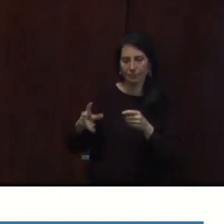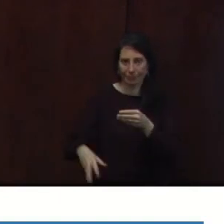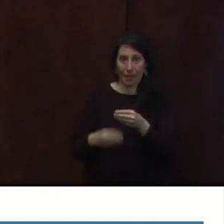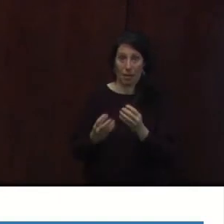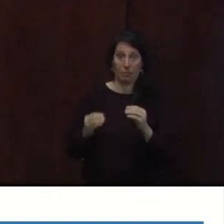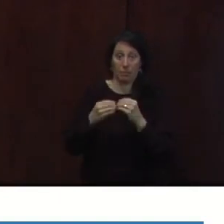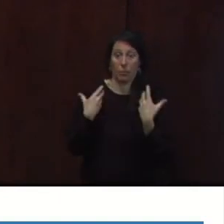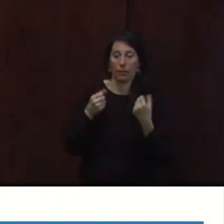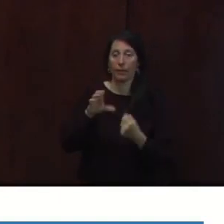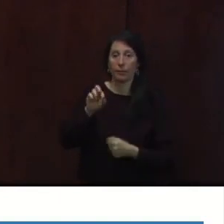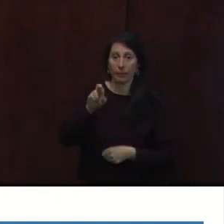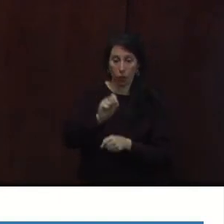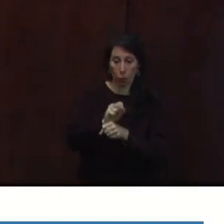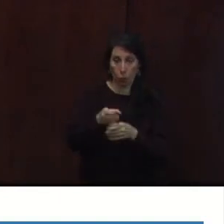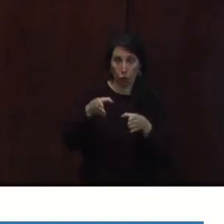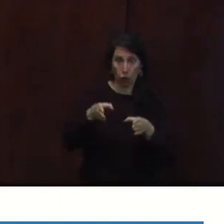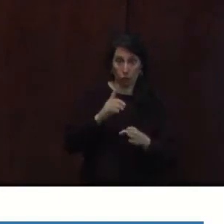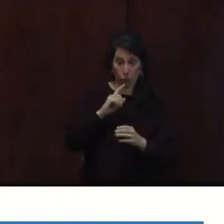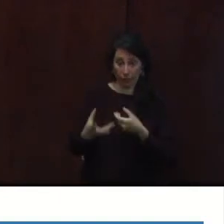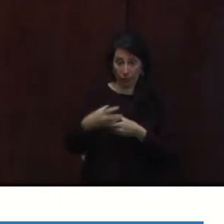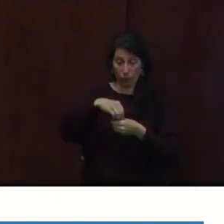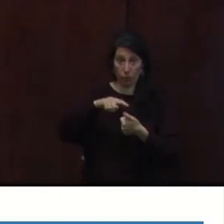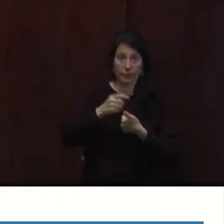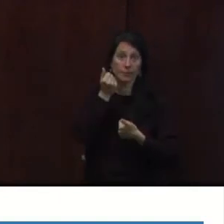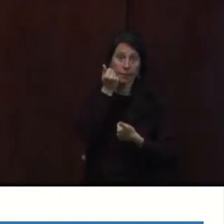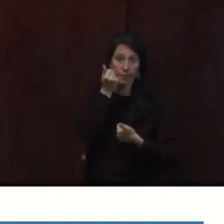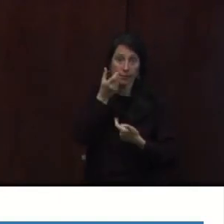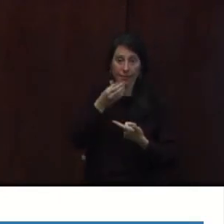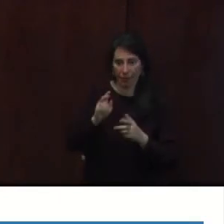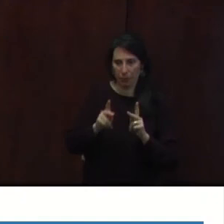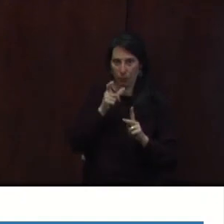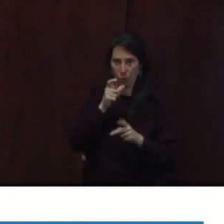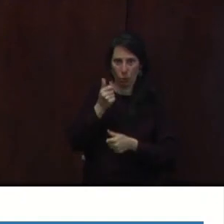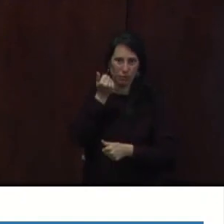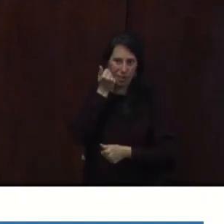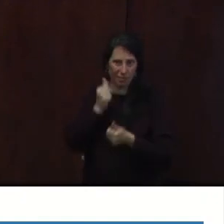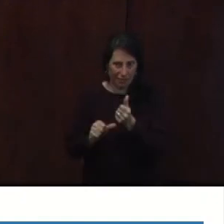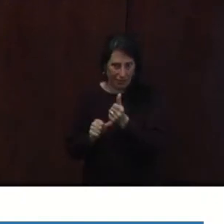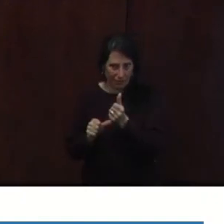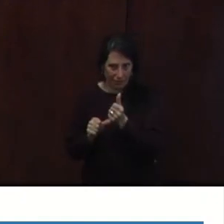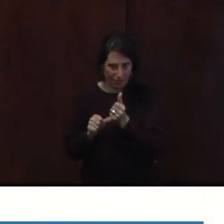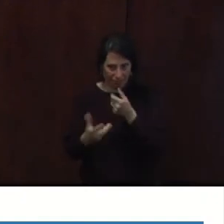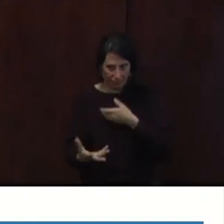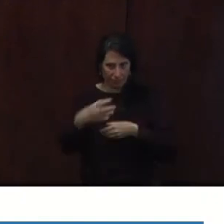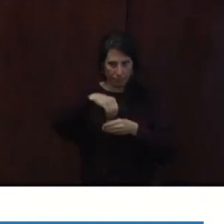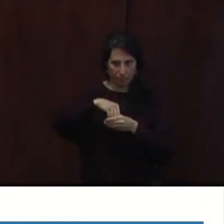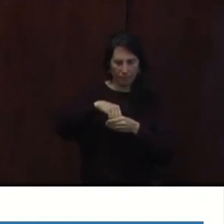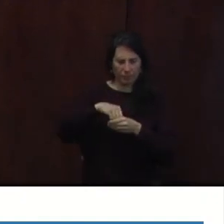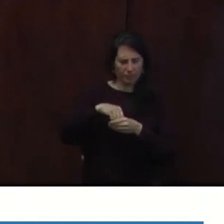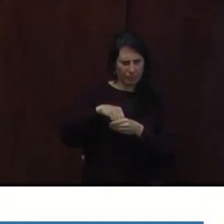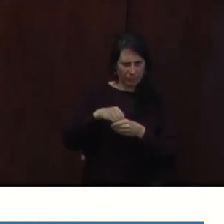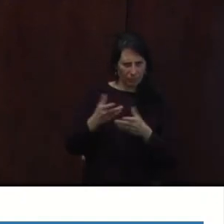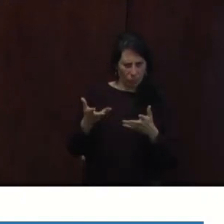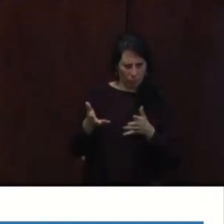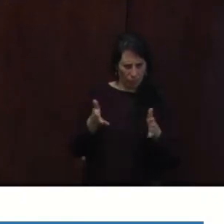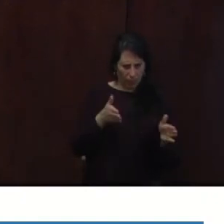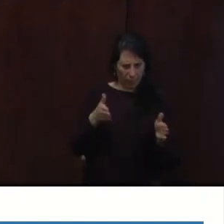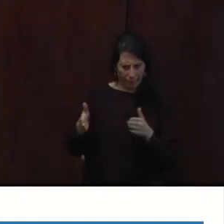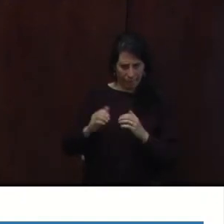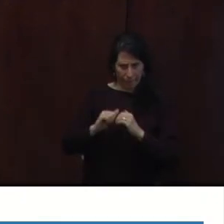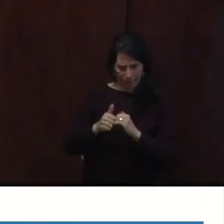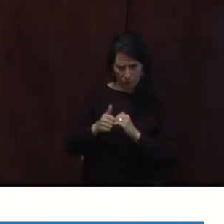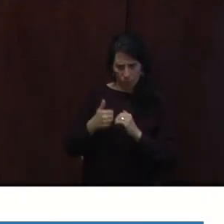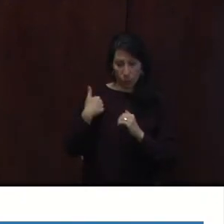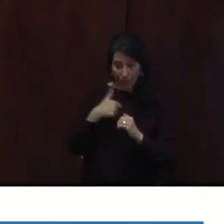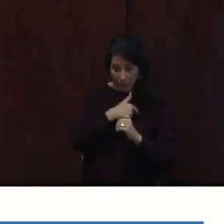workers, specifically dental hygienists and dentists. What is the plan to ensure that we're incorporating,